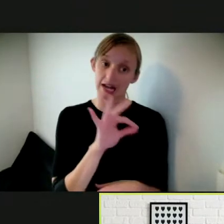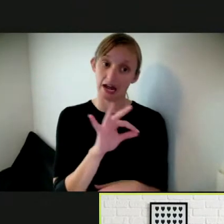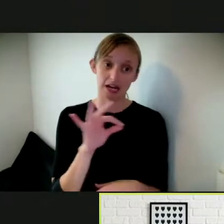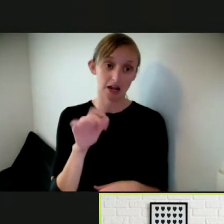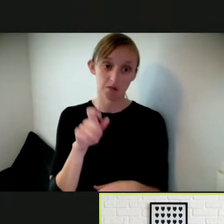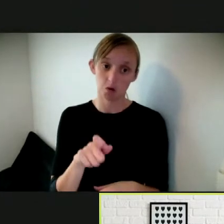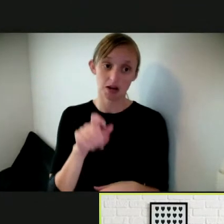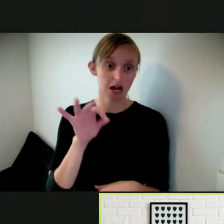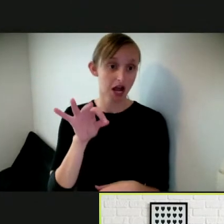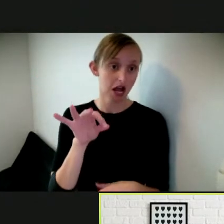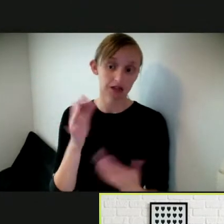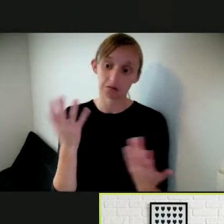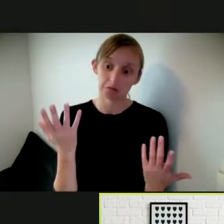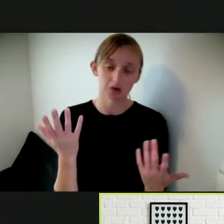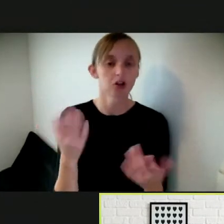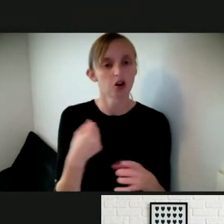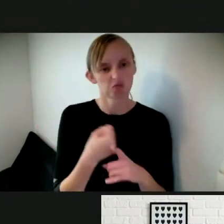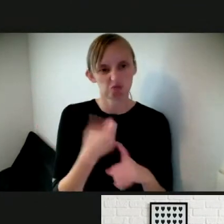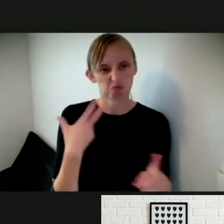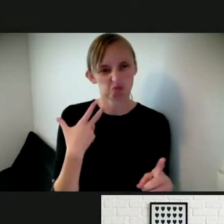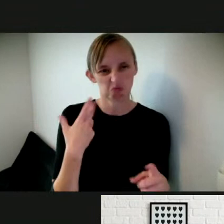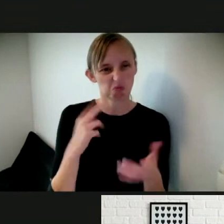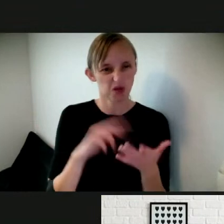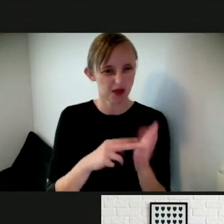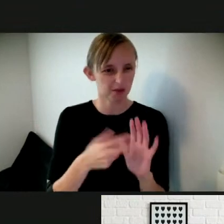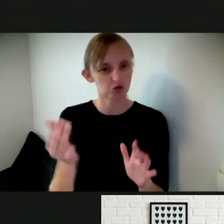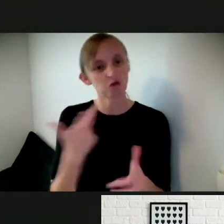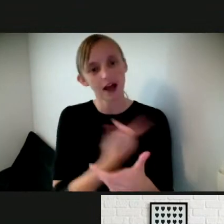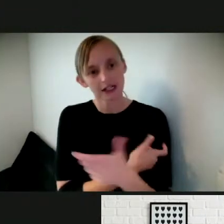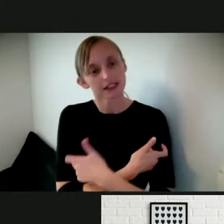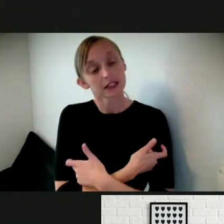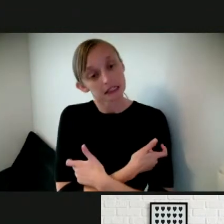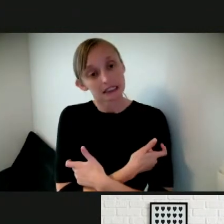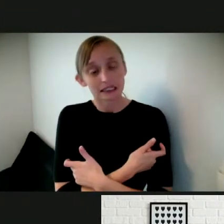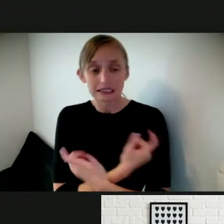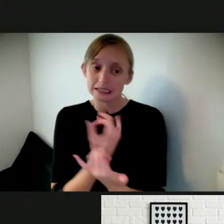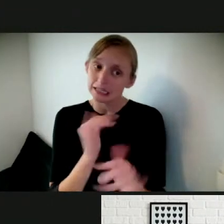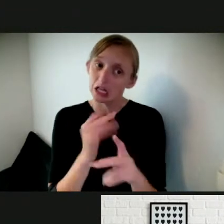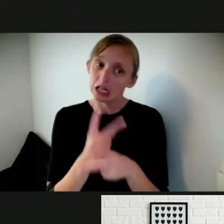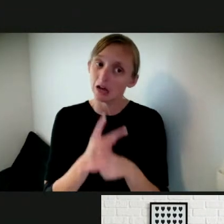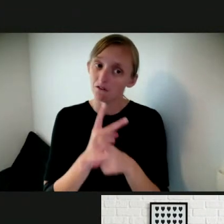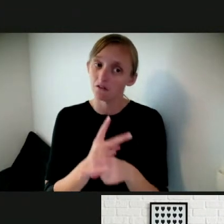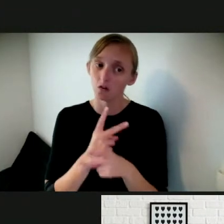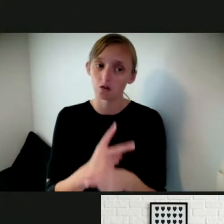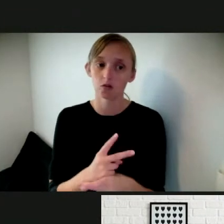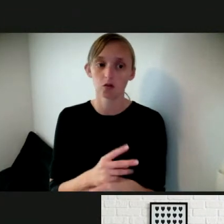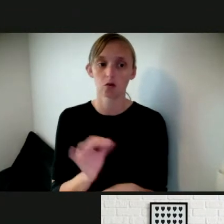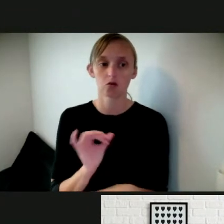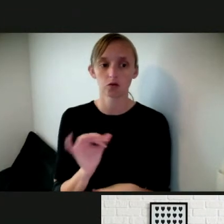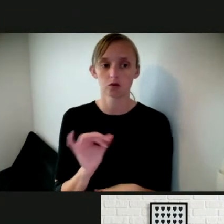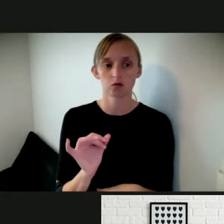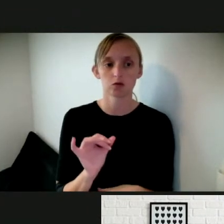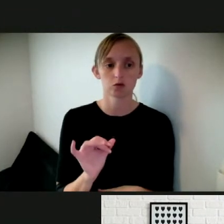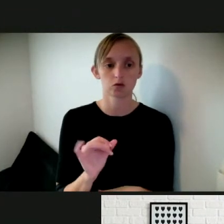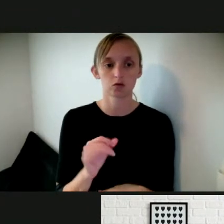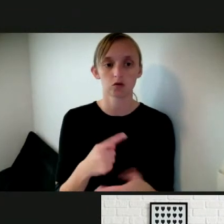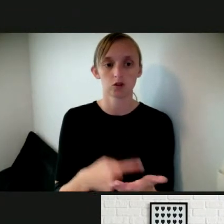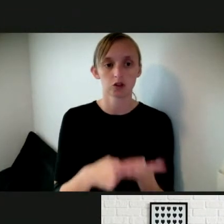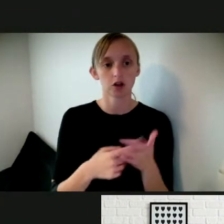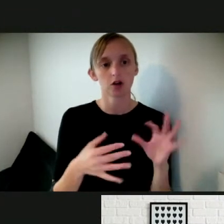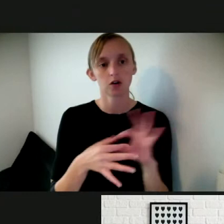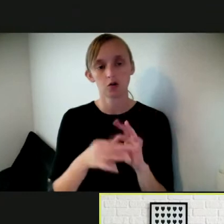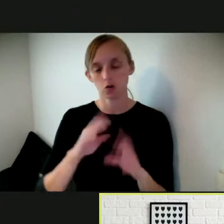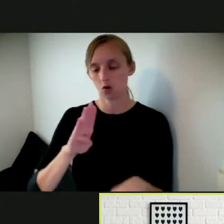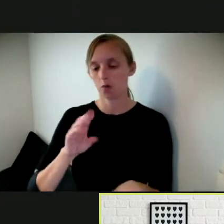99.910. So talk to us about what that means. And then also, what do we need to better understand about the discussion around boosters?